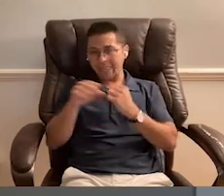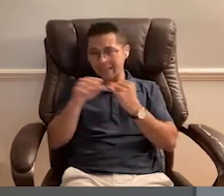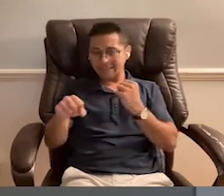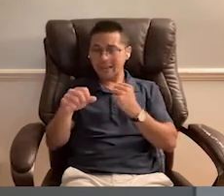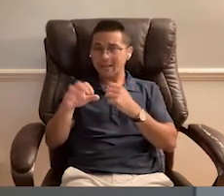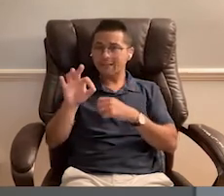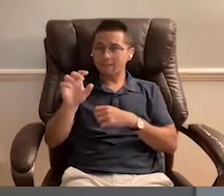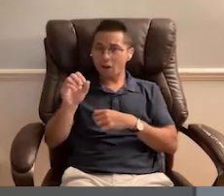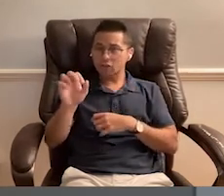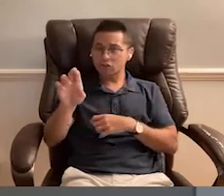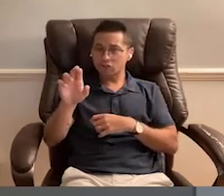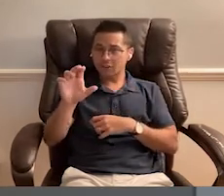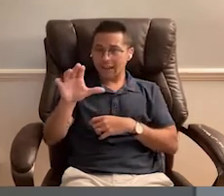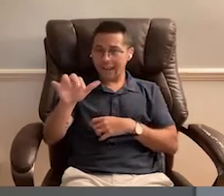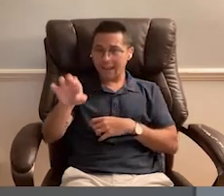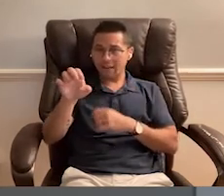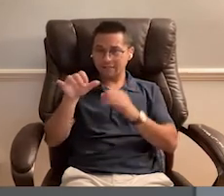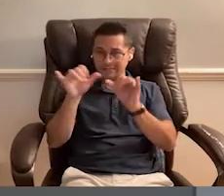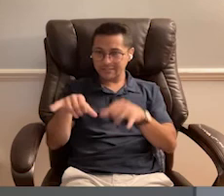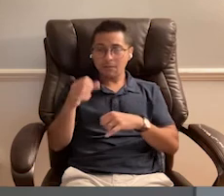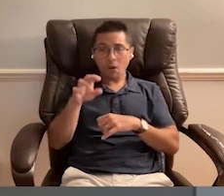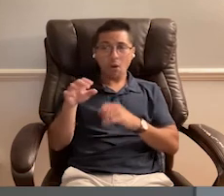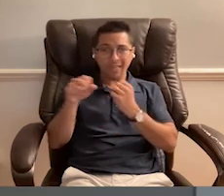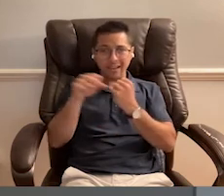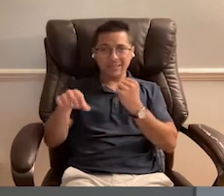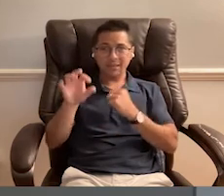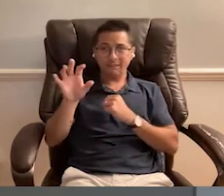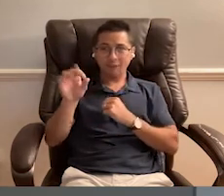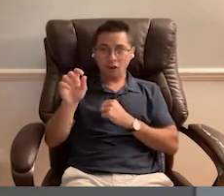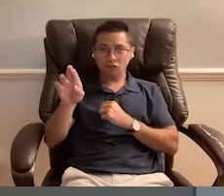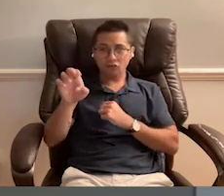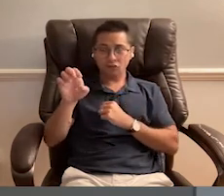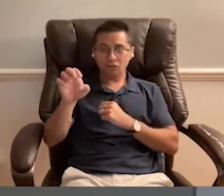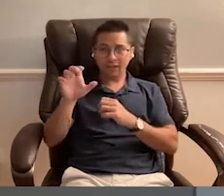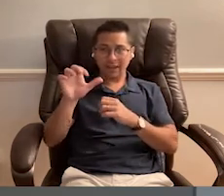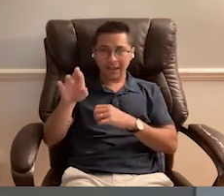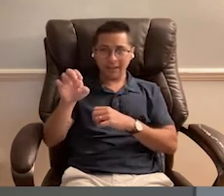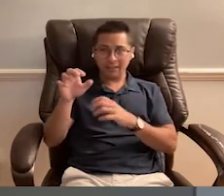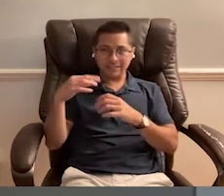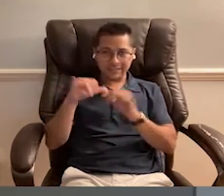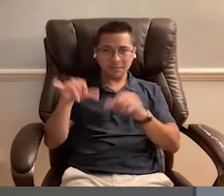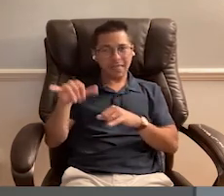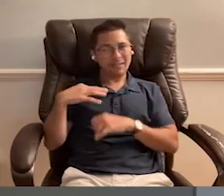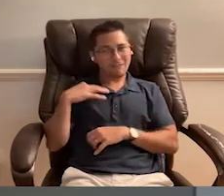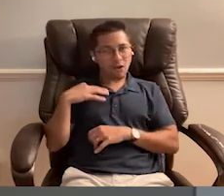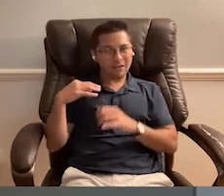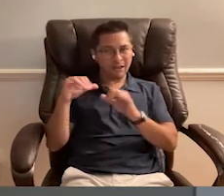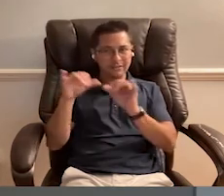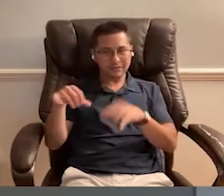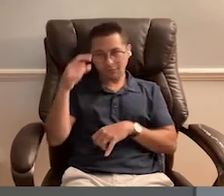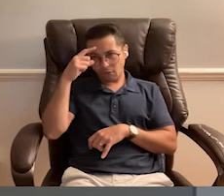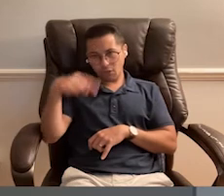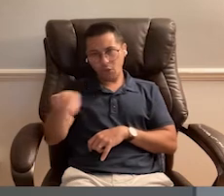of APD and the extended foster care system, or, and the extended foster care, just as an FYI,